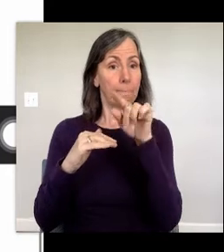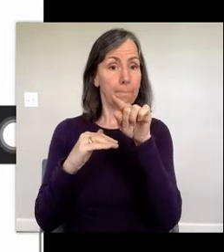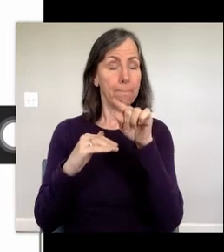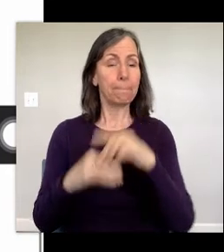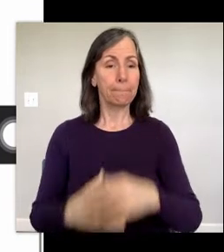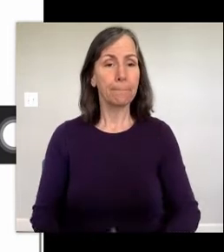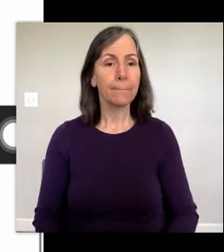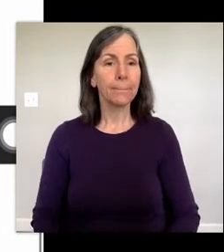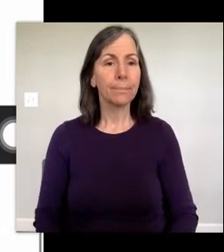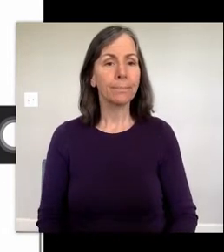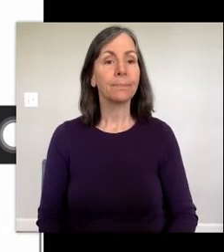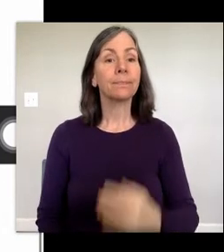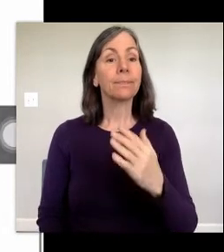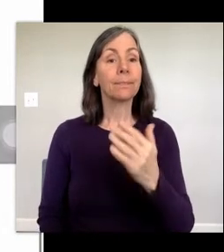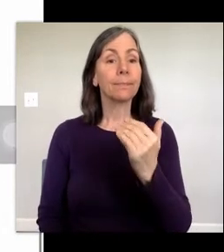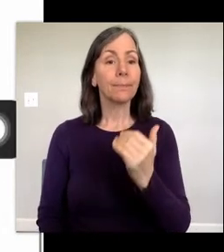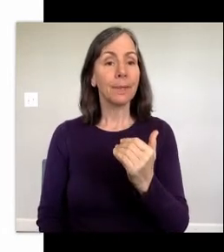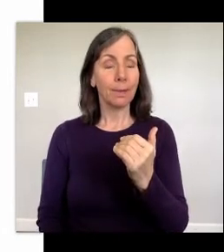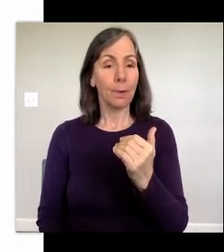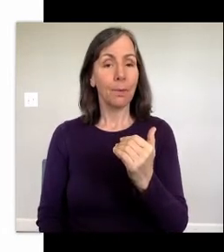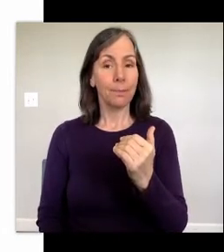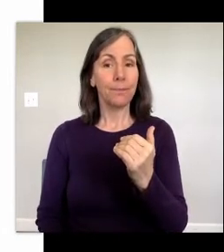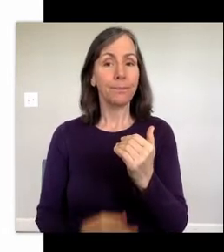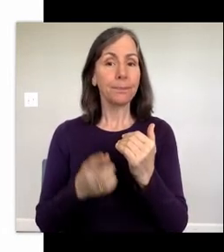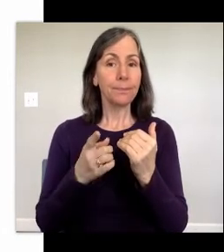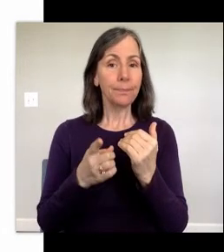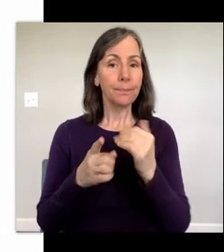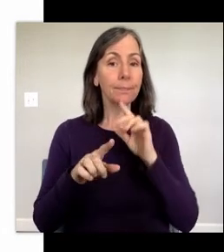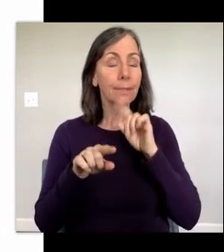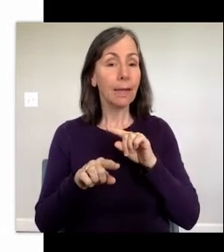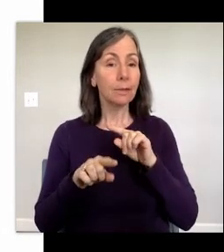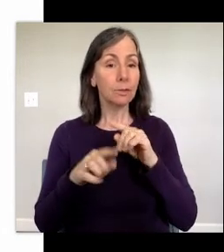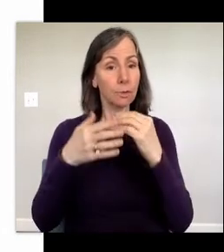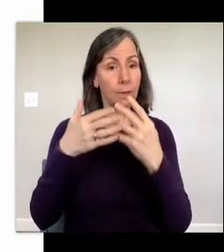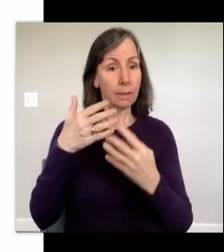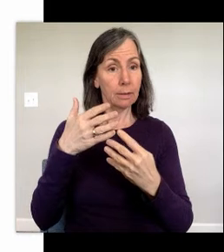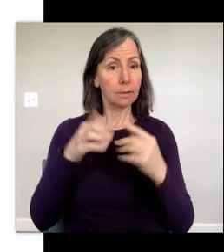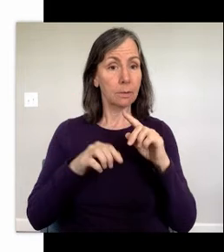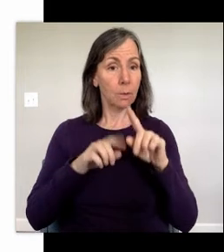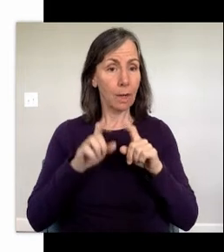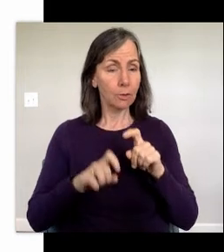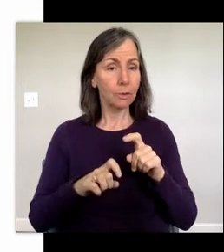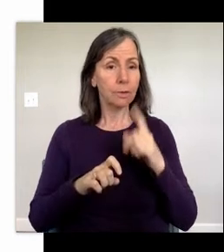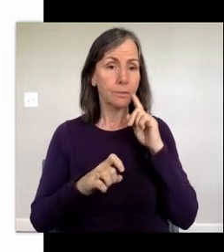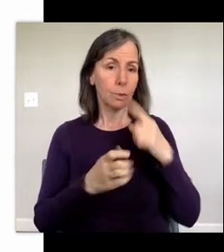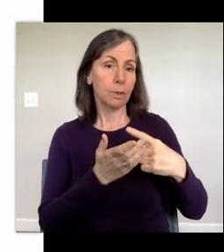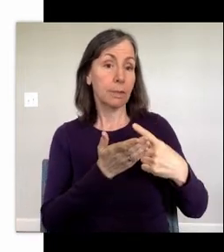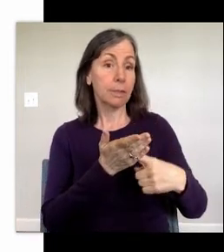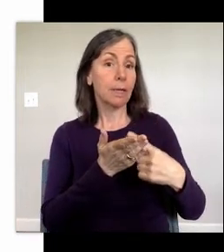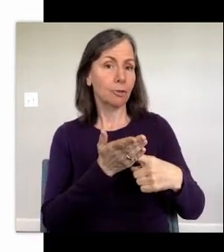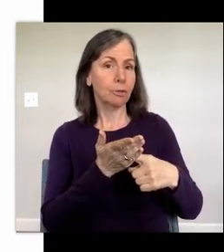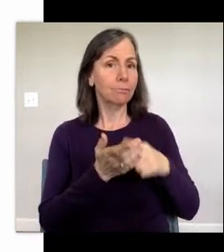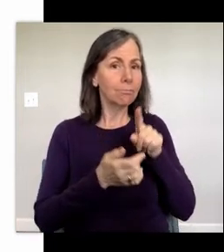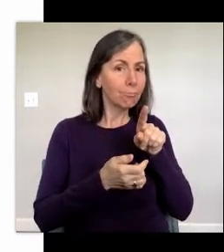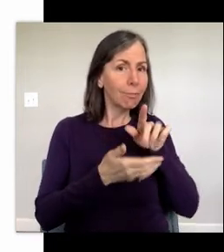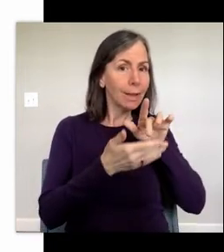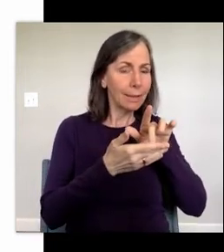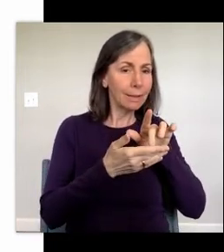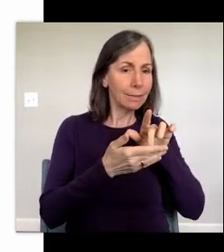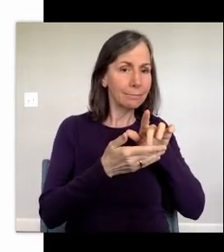So then below it says, answer the following questions in the discussion.